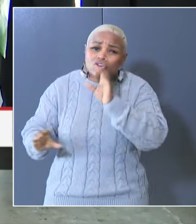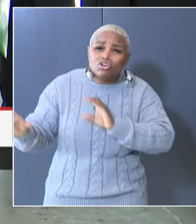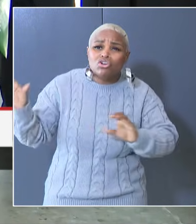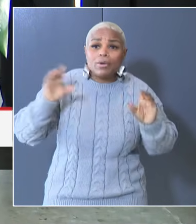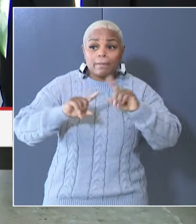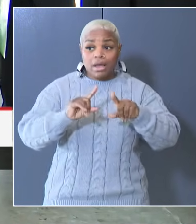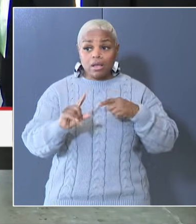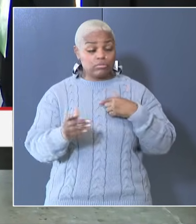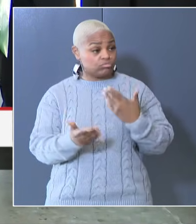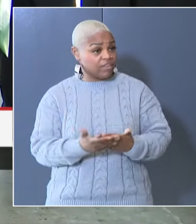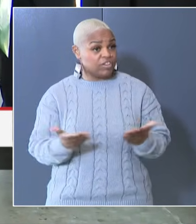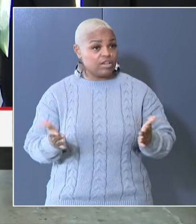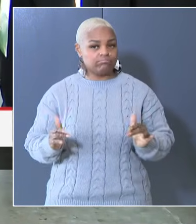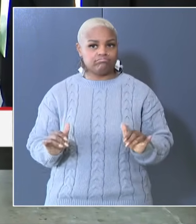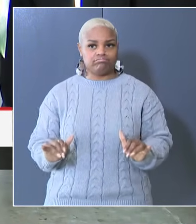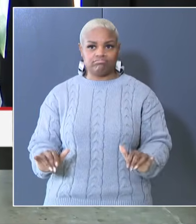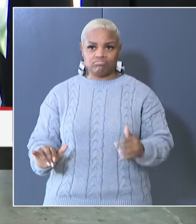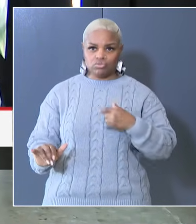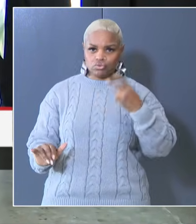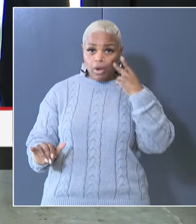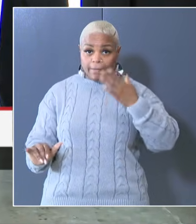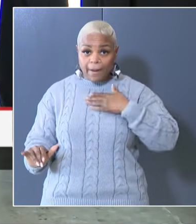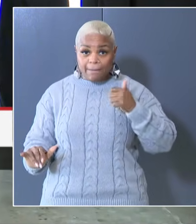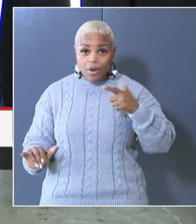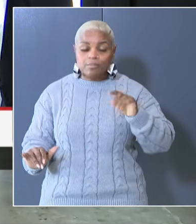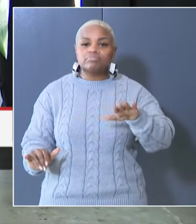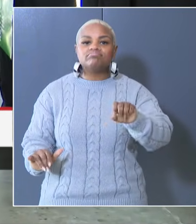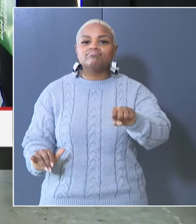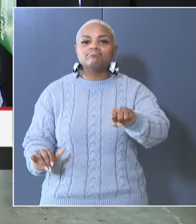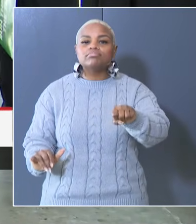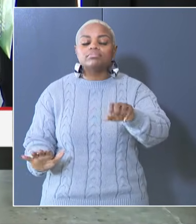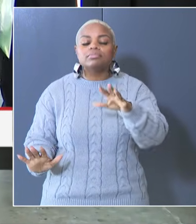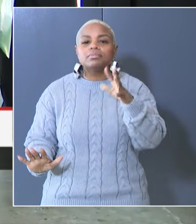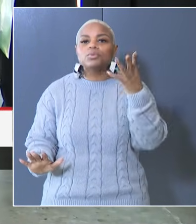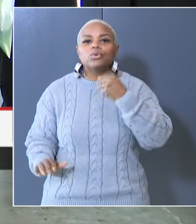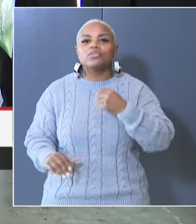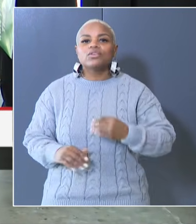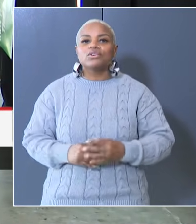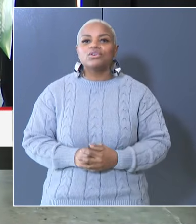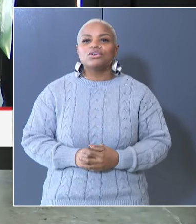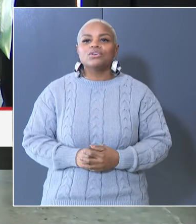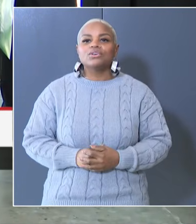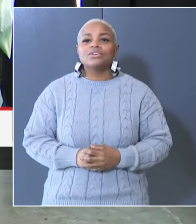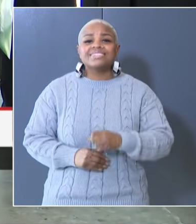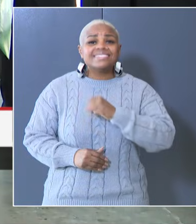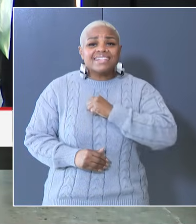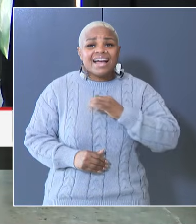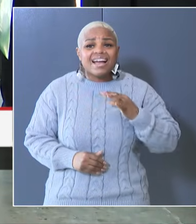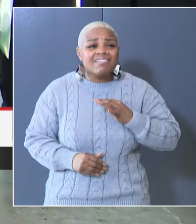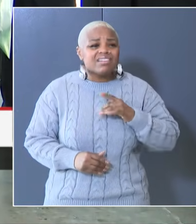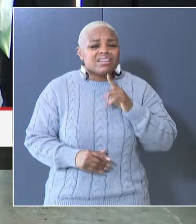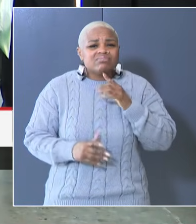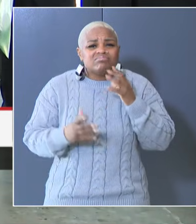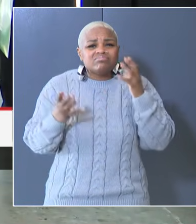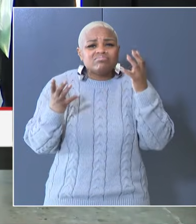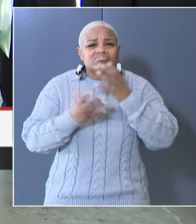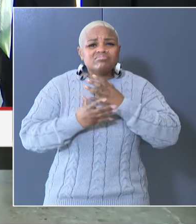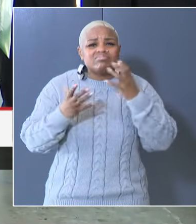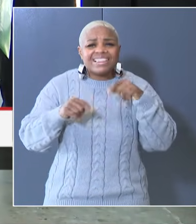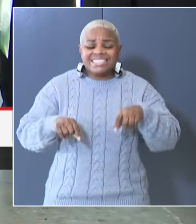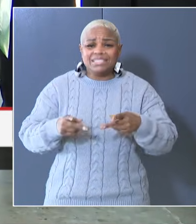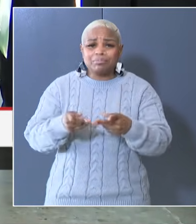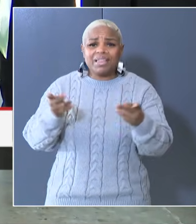and I saw the apartment, absolutely gorgeous. The staff is amazing, pretty amazing. Thank you all